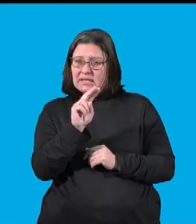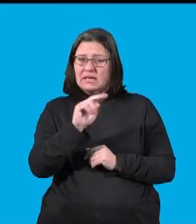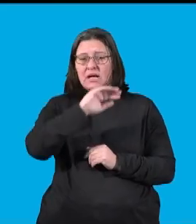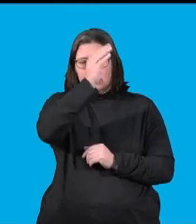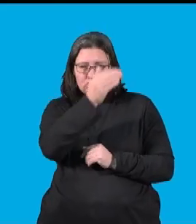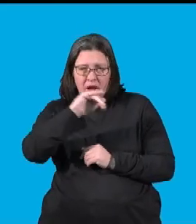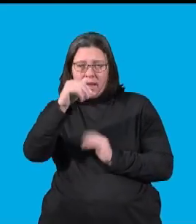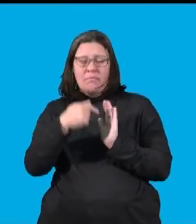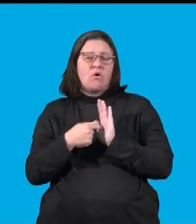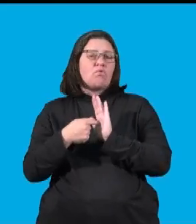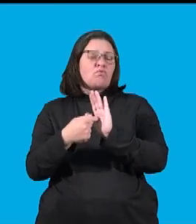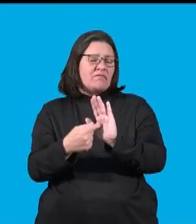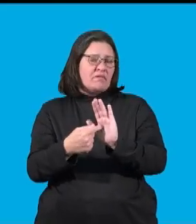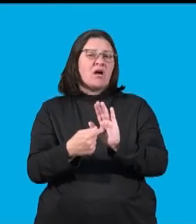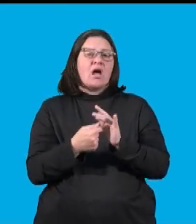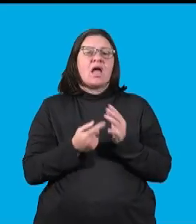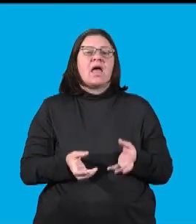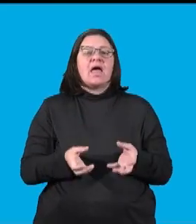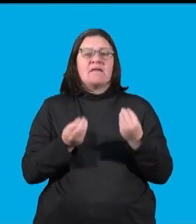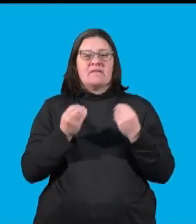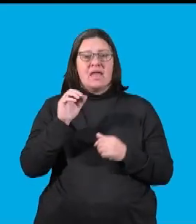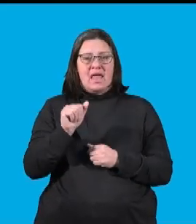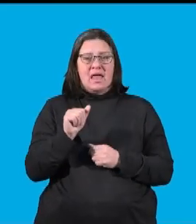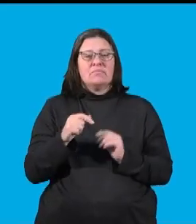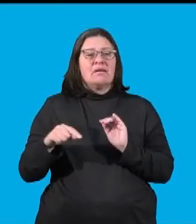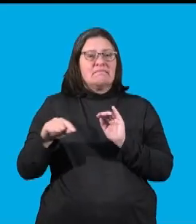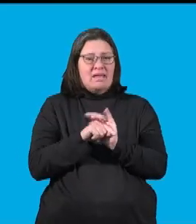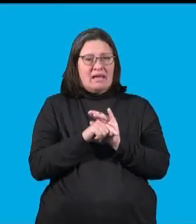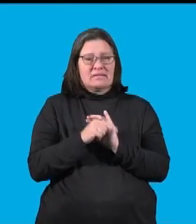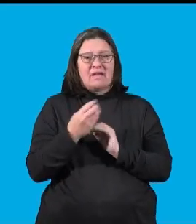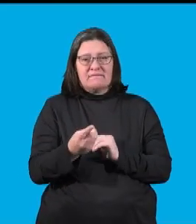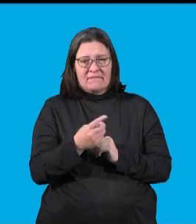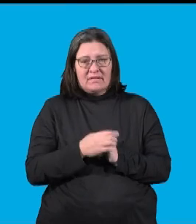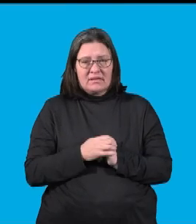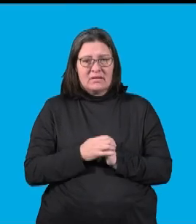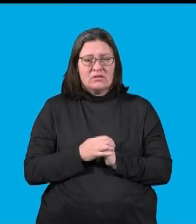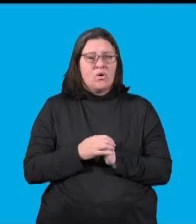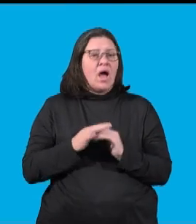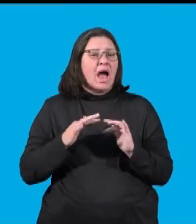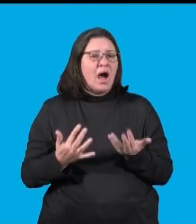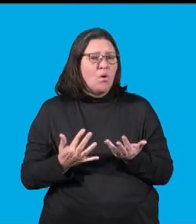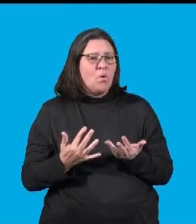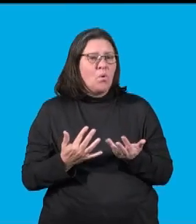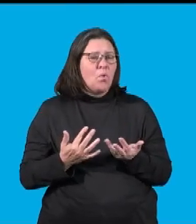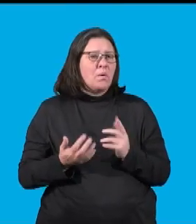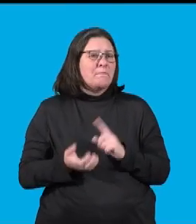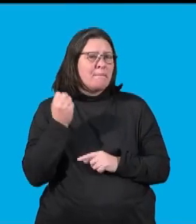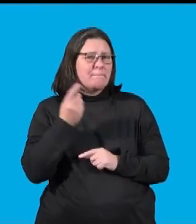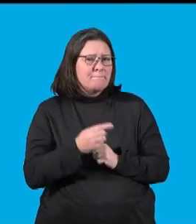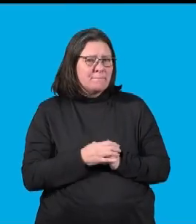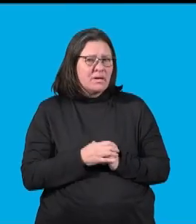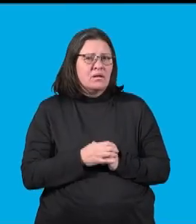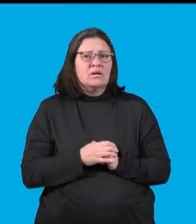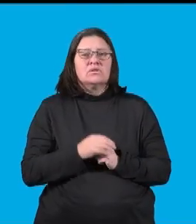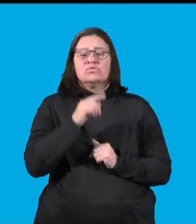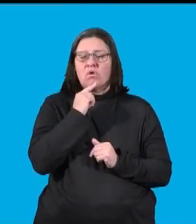can see from the shape of our graph, we do have a value of a that has to be negative. Right, so how do we go about that? Remember what I